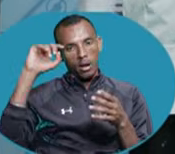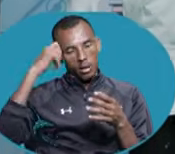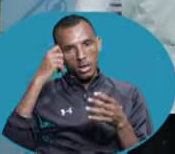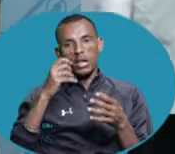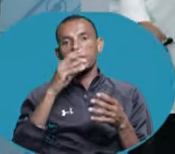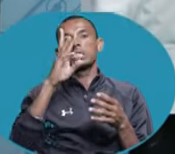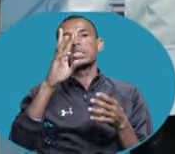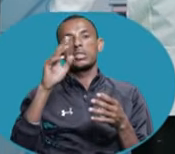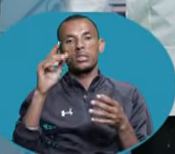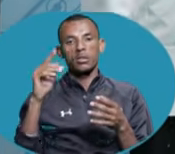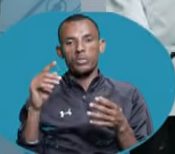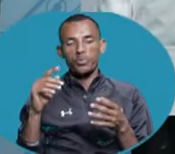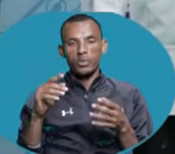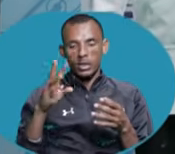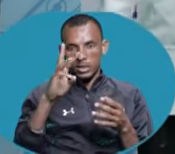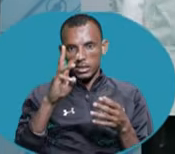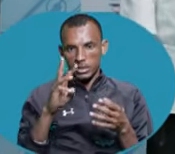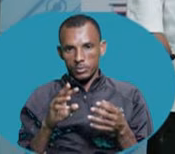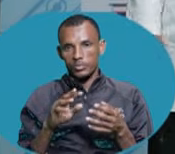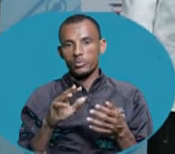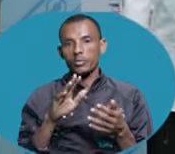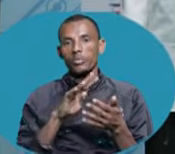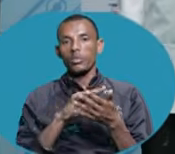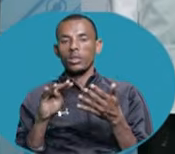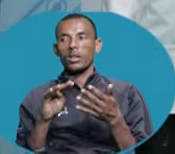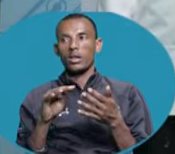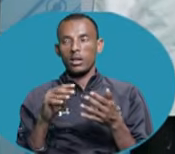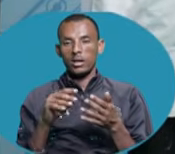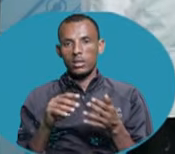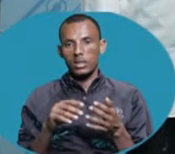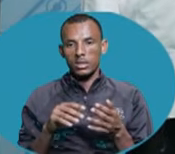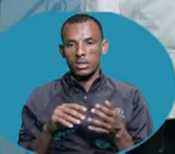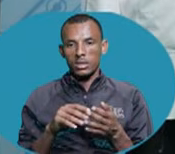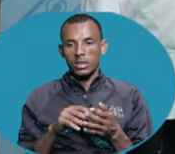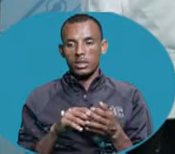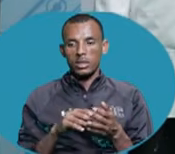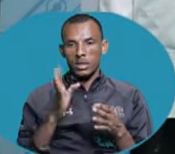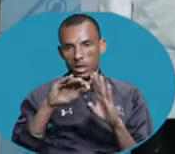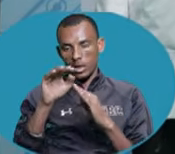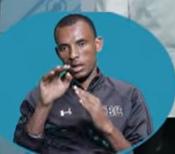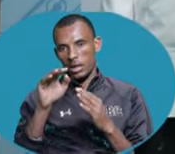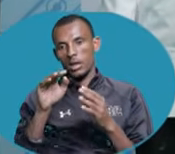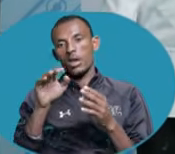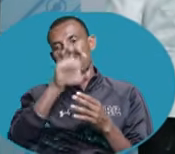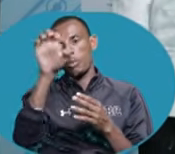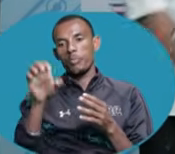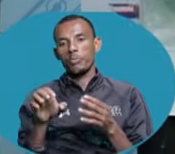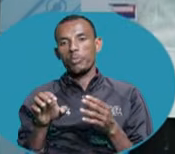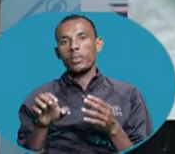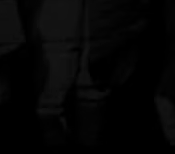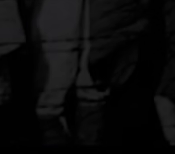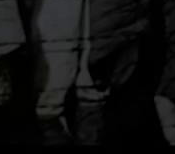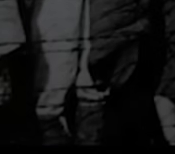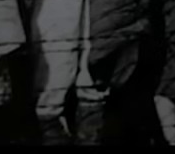The mass killing camps, Belzec, Sobir, Treblinka, Auschwitz, those are the camps, concentration camps in the eastern part